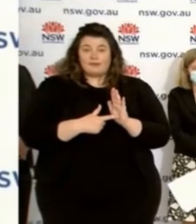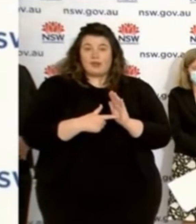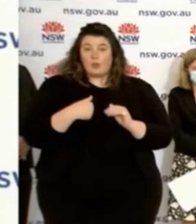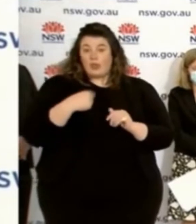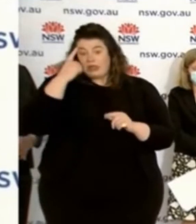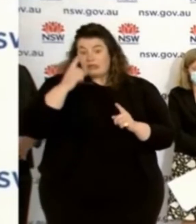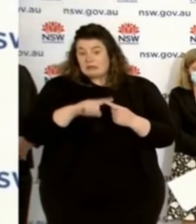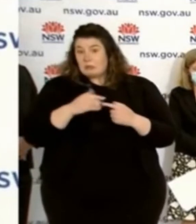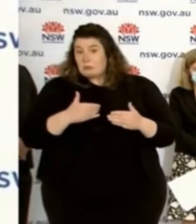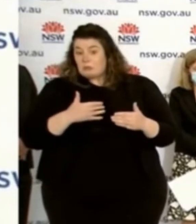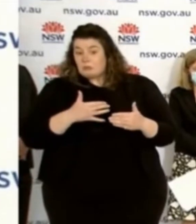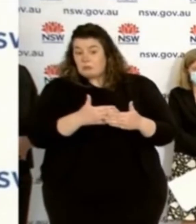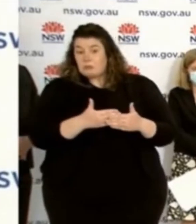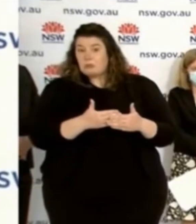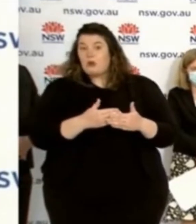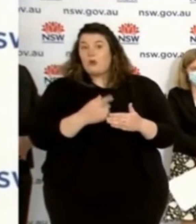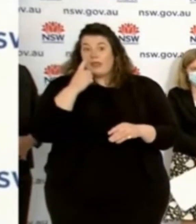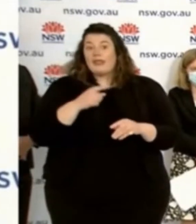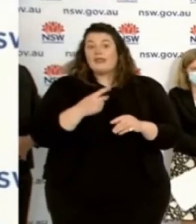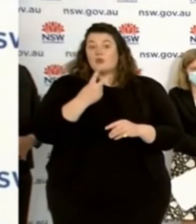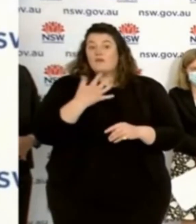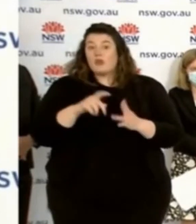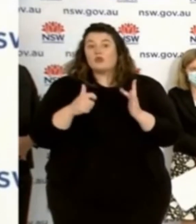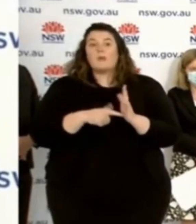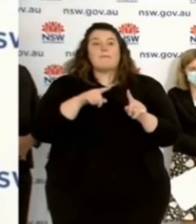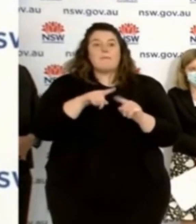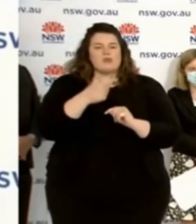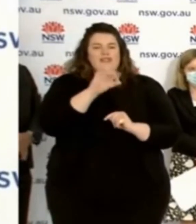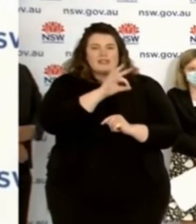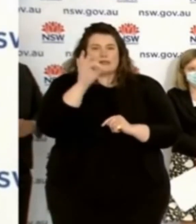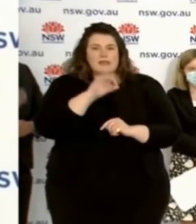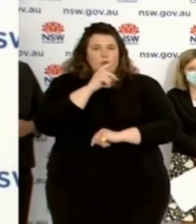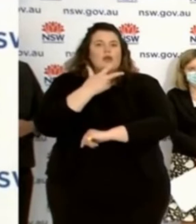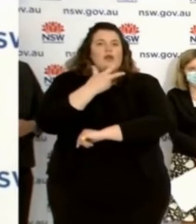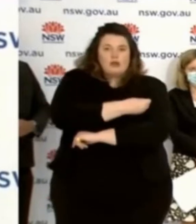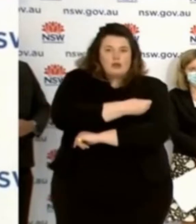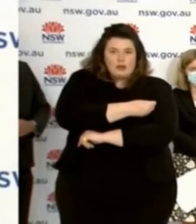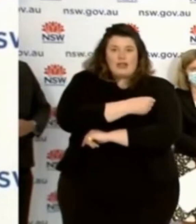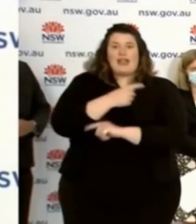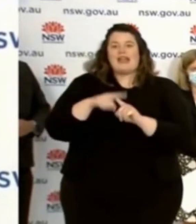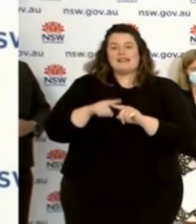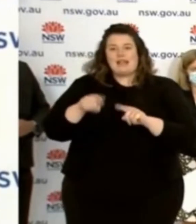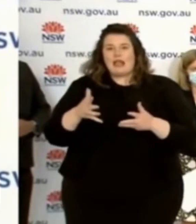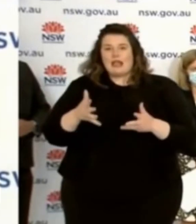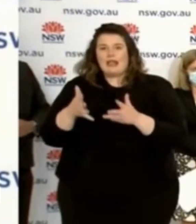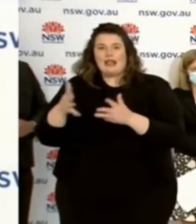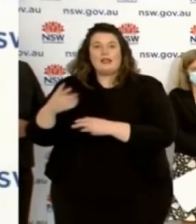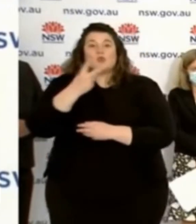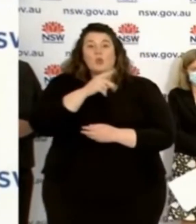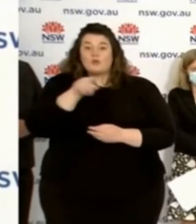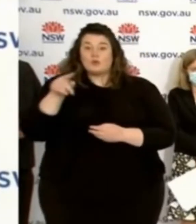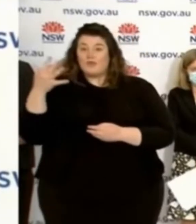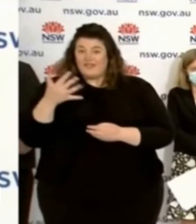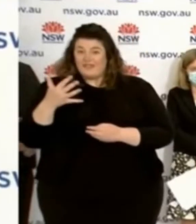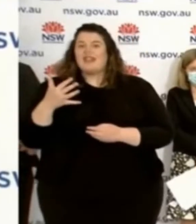bear fruit, that by that stage 70% of adults would be vaccinated and there'd be some start of vaccination for 12 to 15-year-olds. And I just wanted to make that